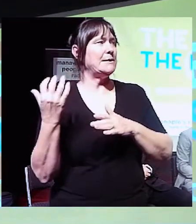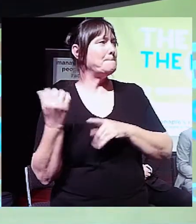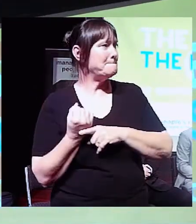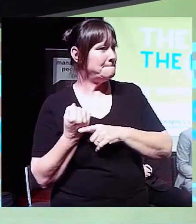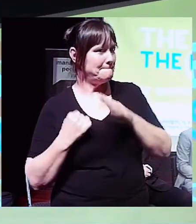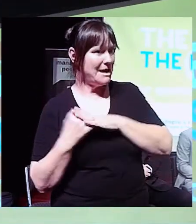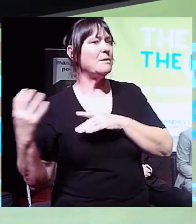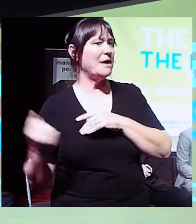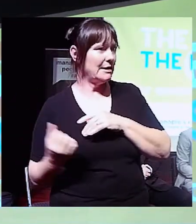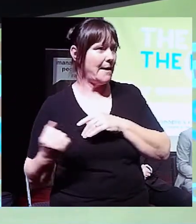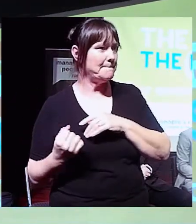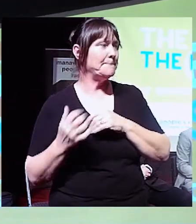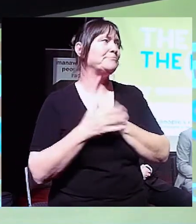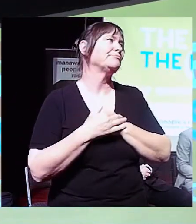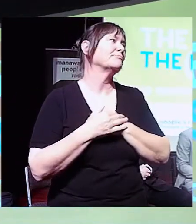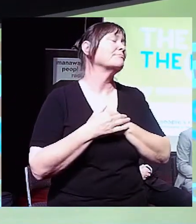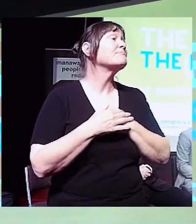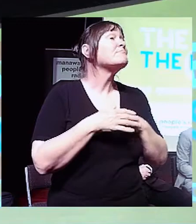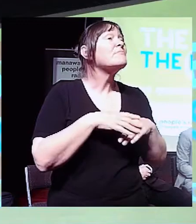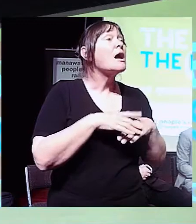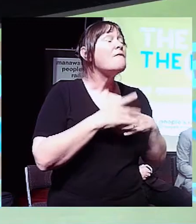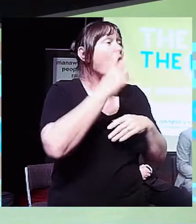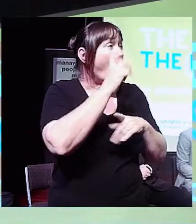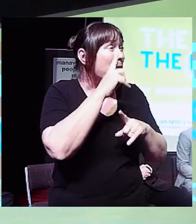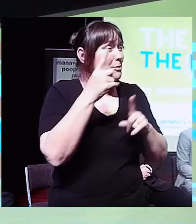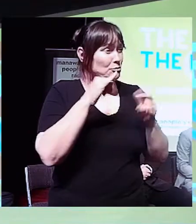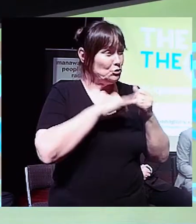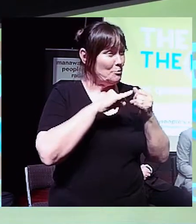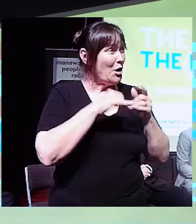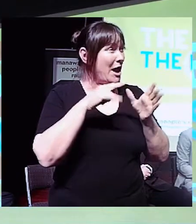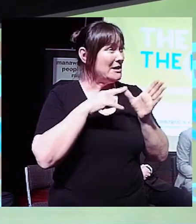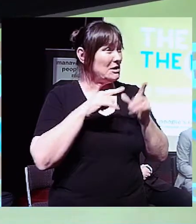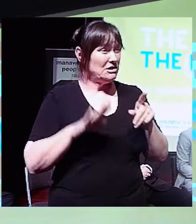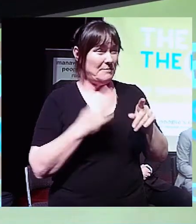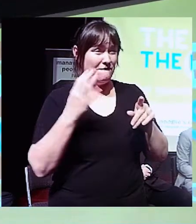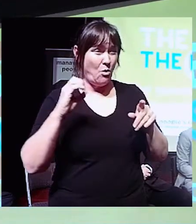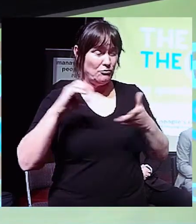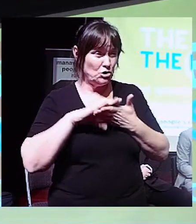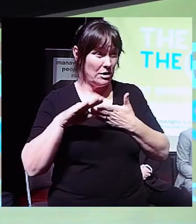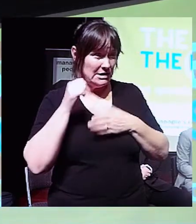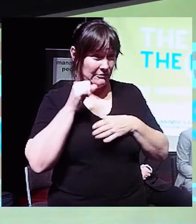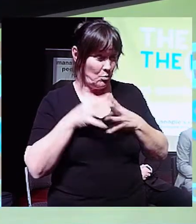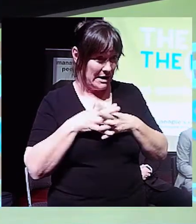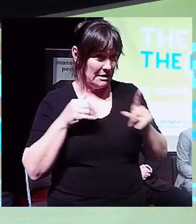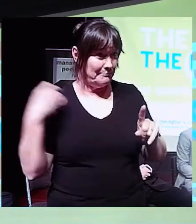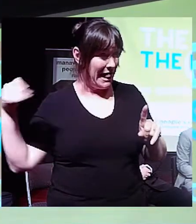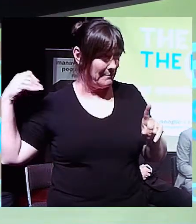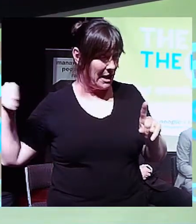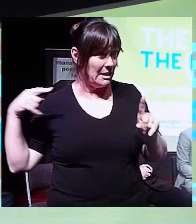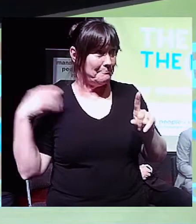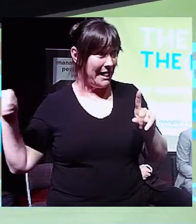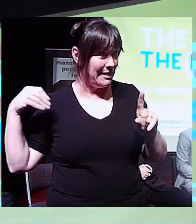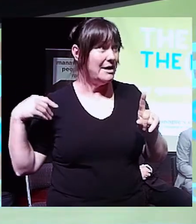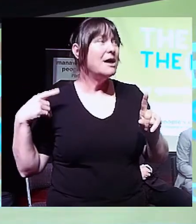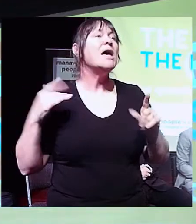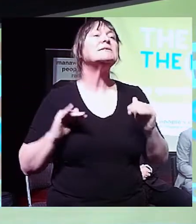$325. Superannuation, we target that around, it's around about $400 at change. We put it just above the poverty